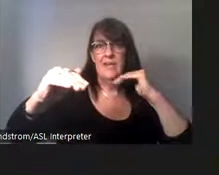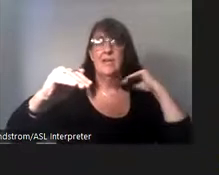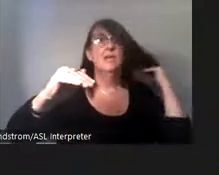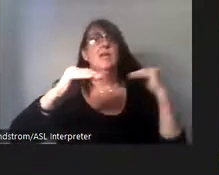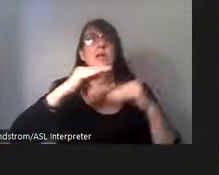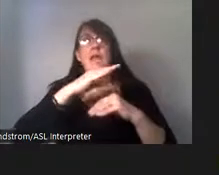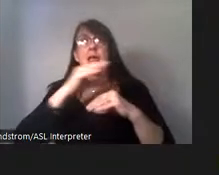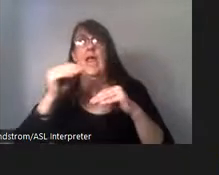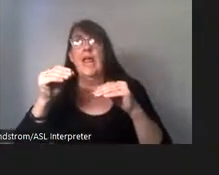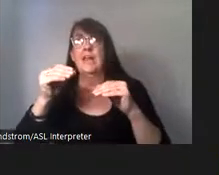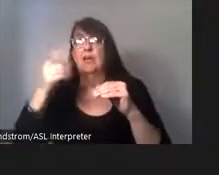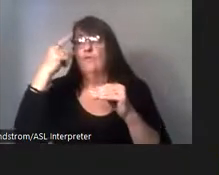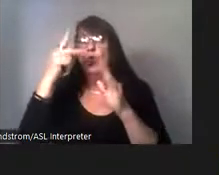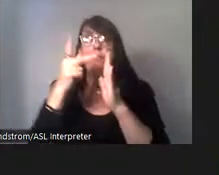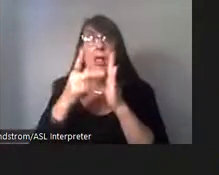for policy,